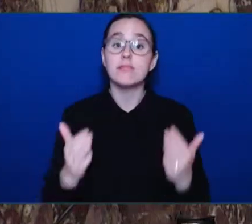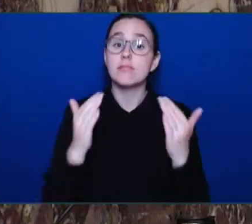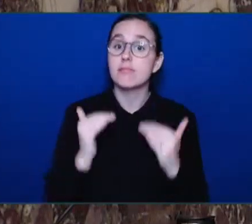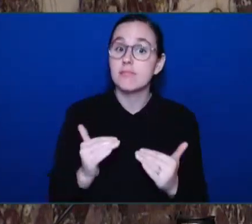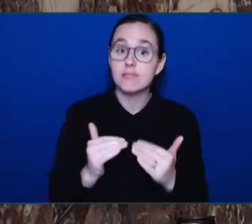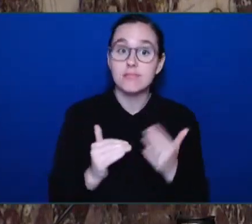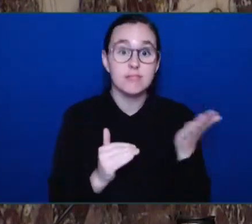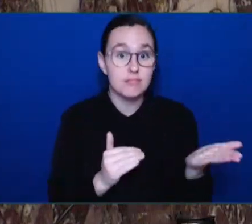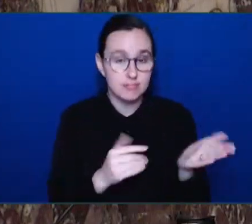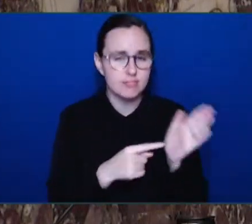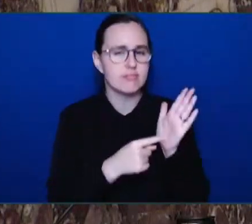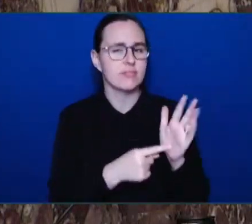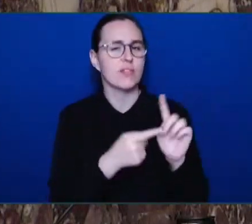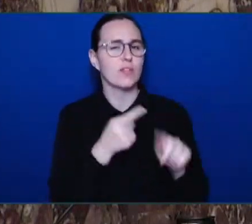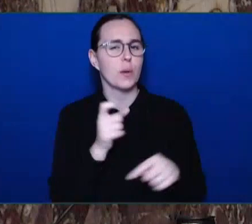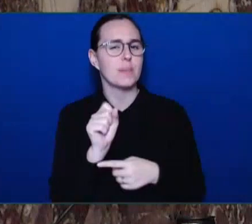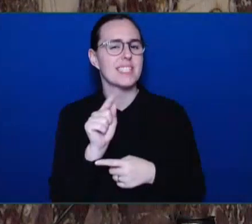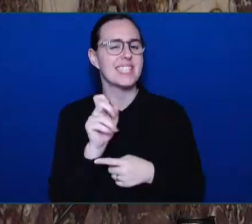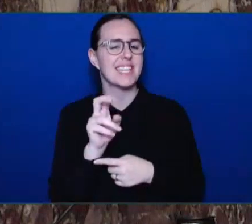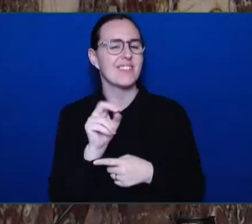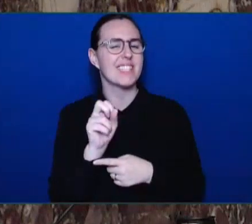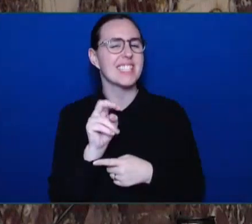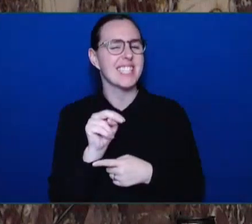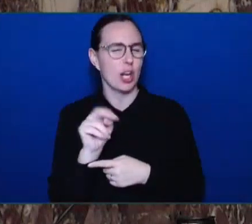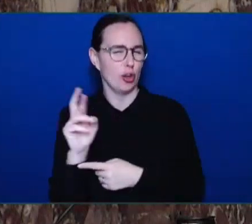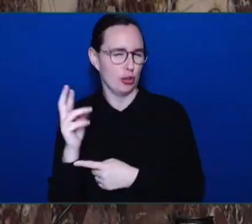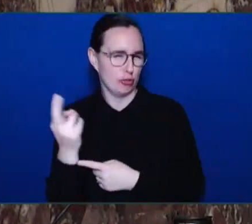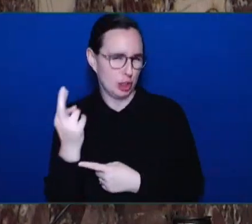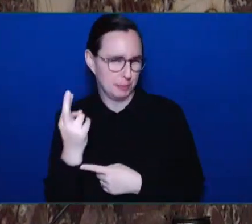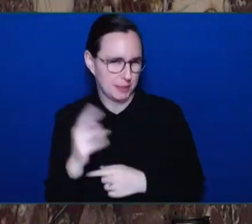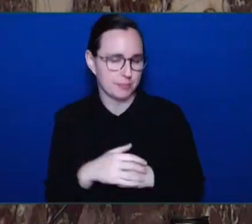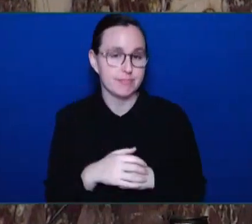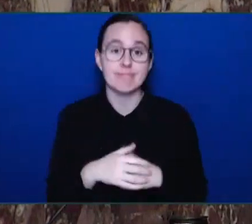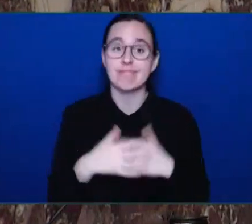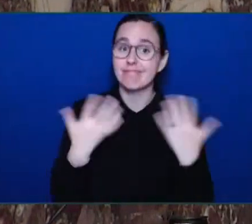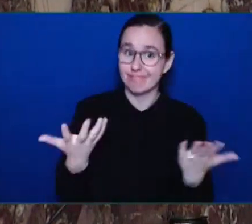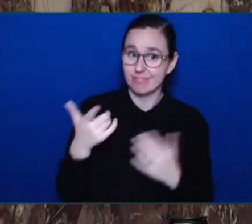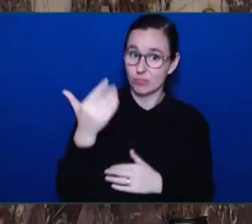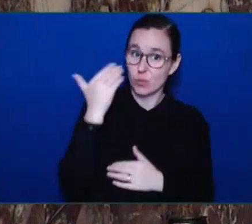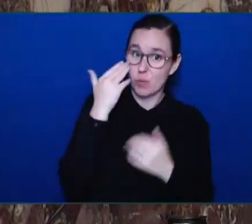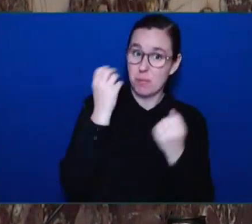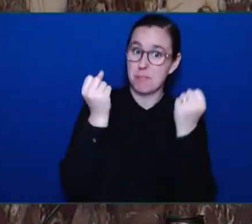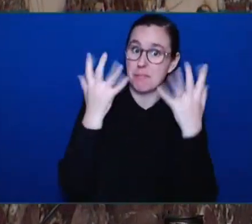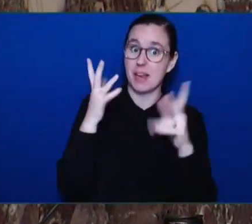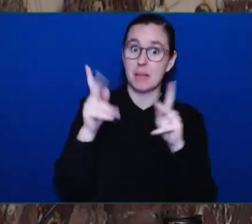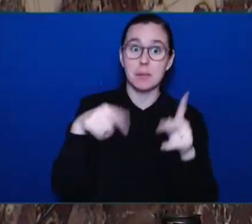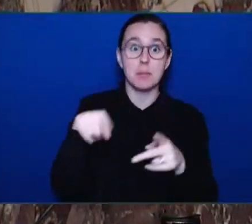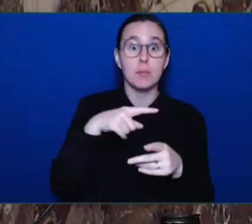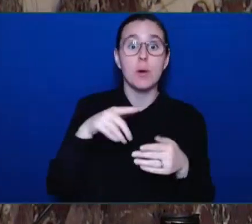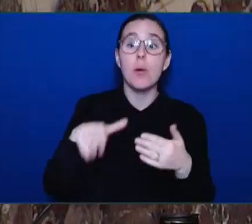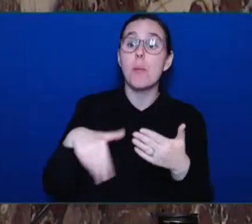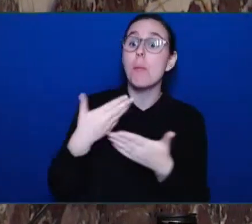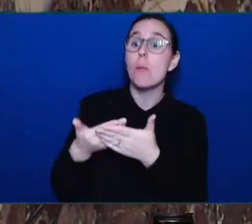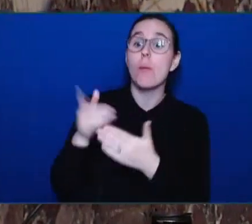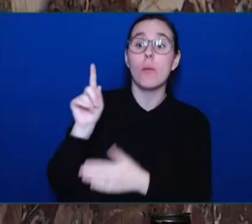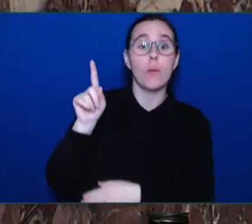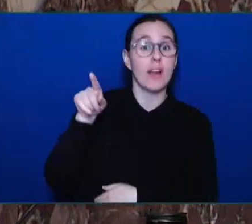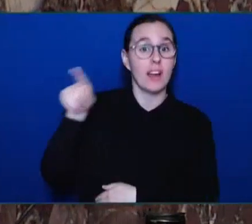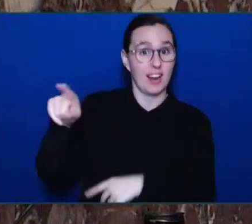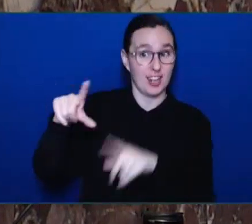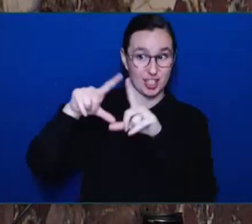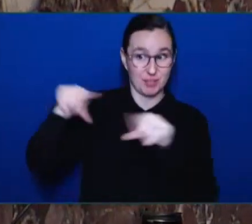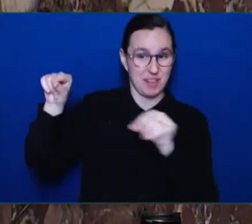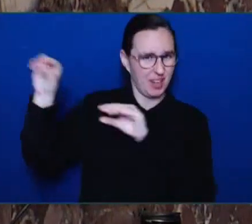late 1800s and were valued as skilled fishermen and boat builders. They also faced discrimination from some of the white community, with